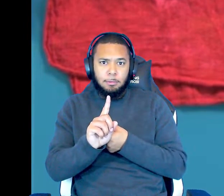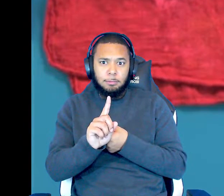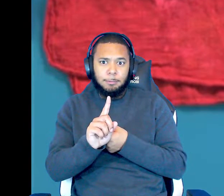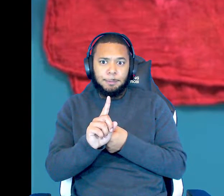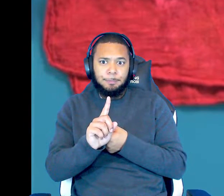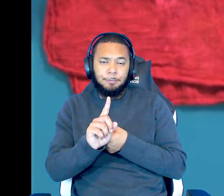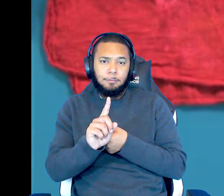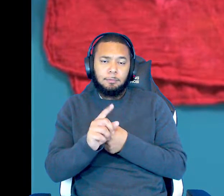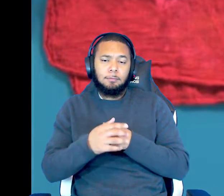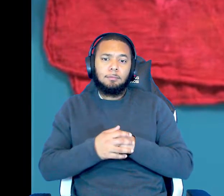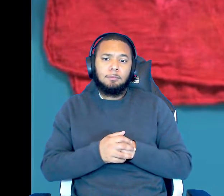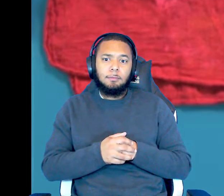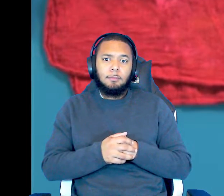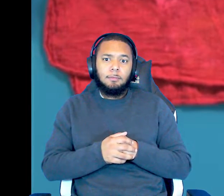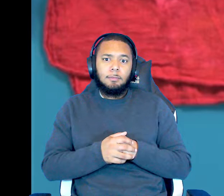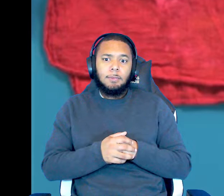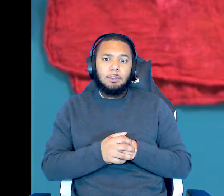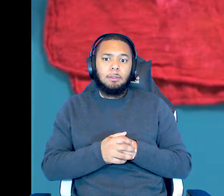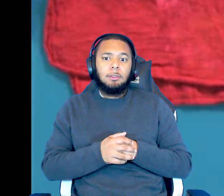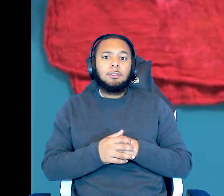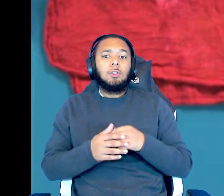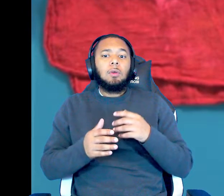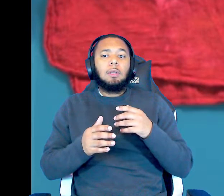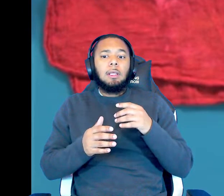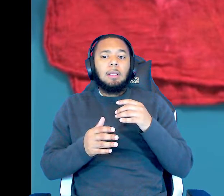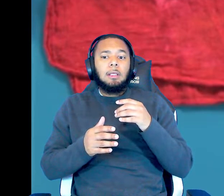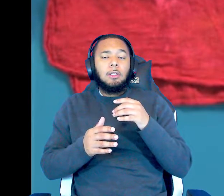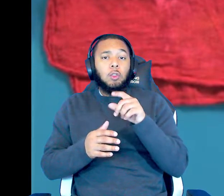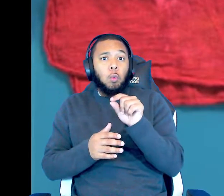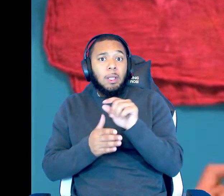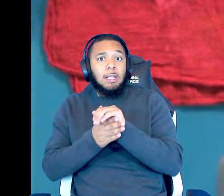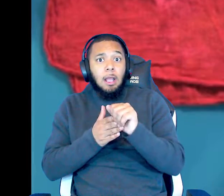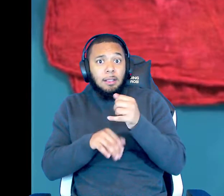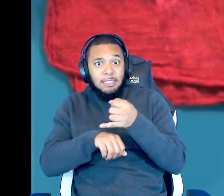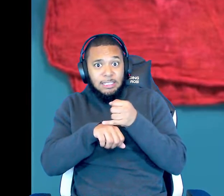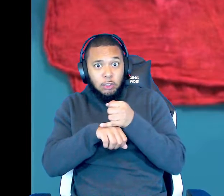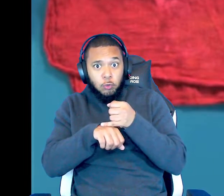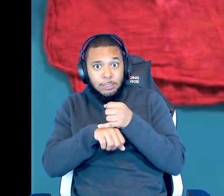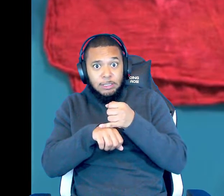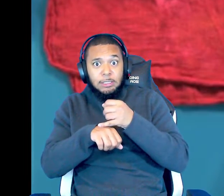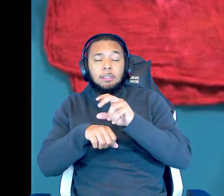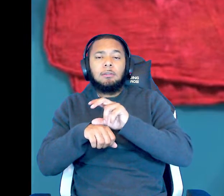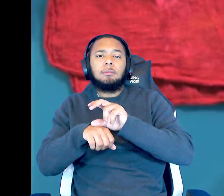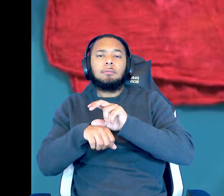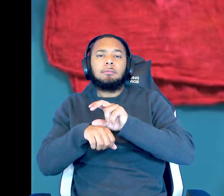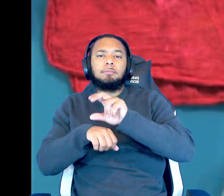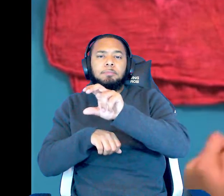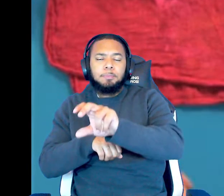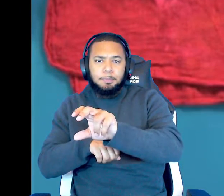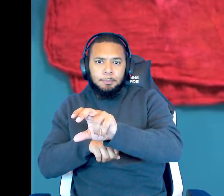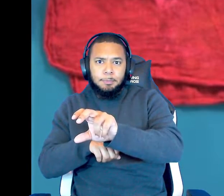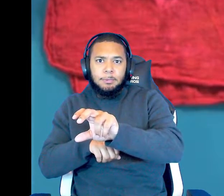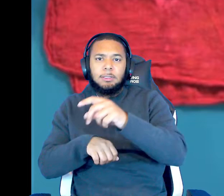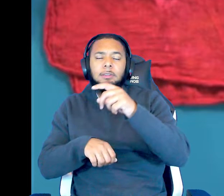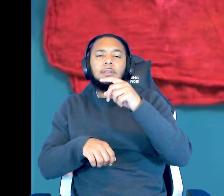That means the rest of it goes down to pay our $2,000. So 20